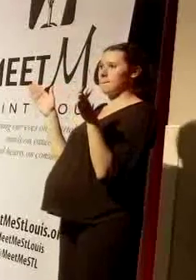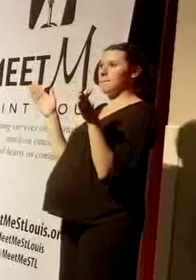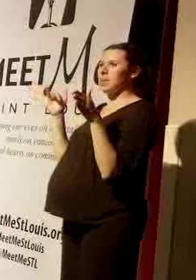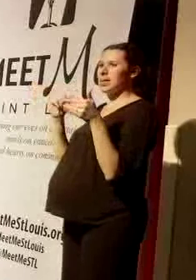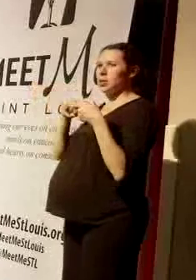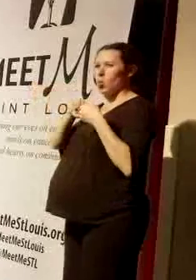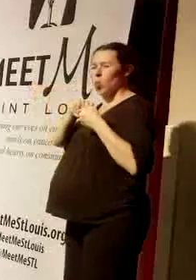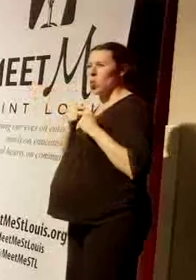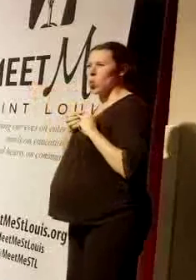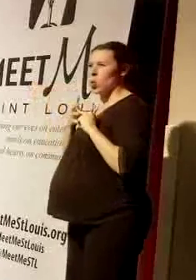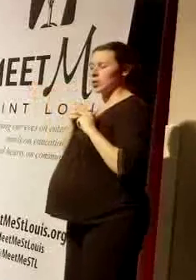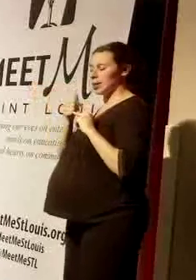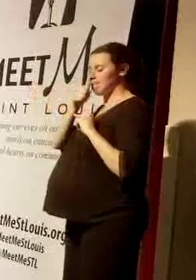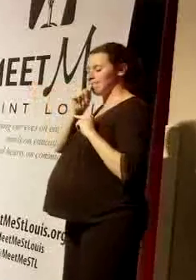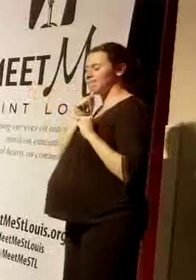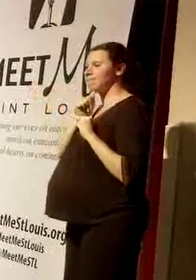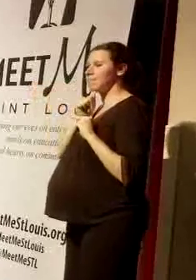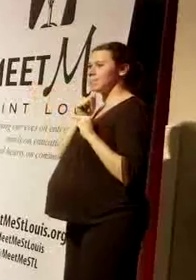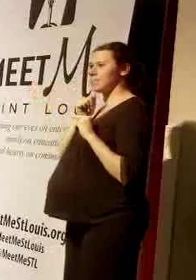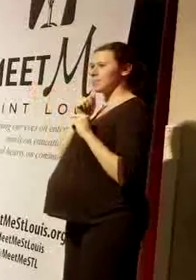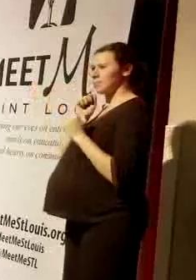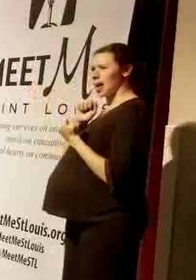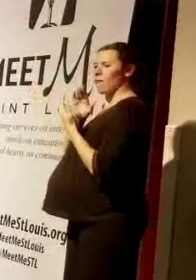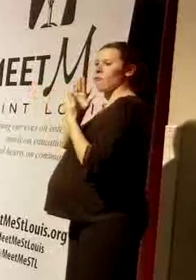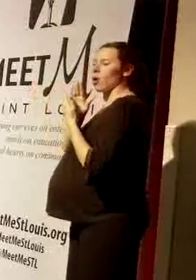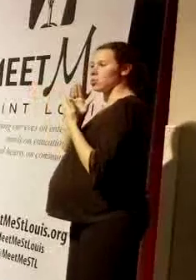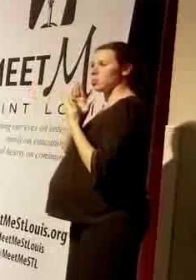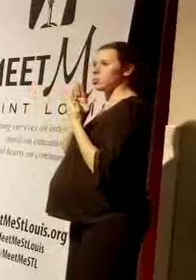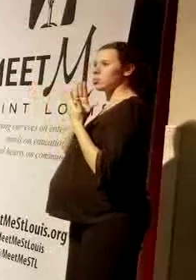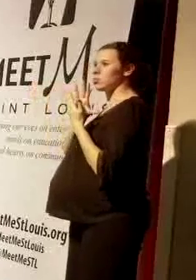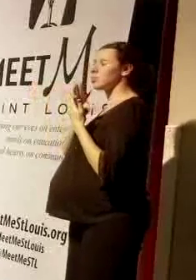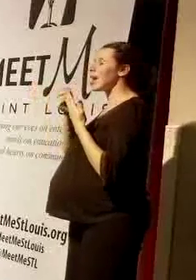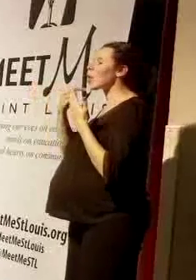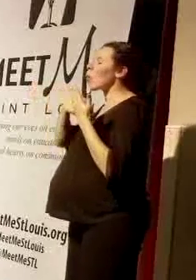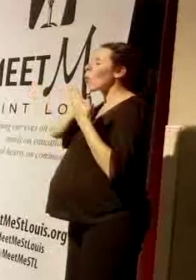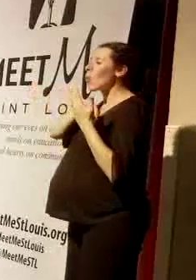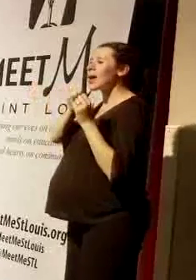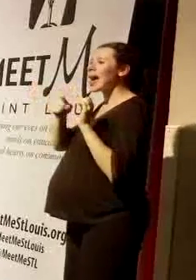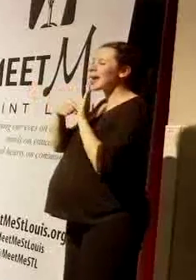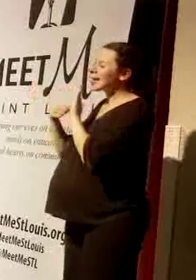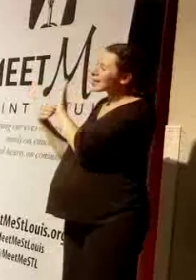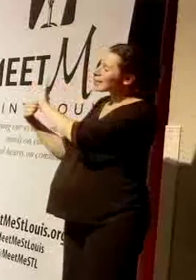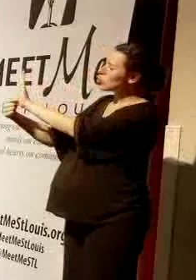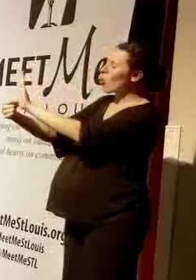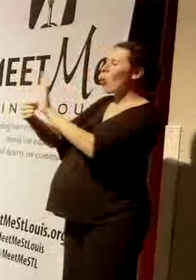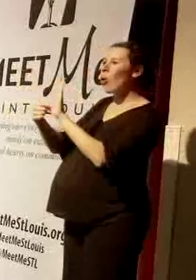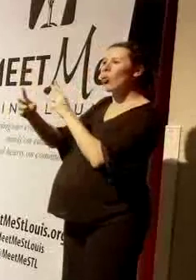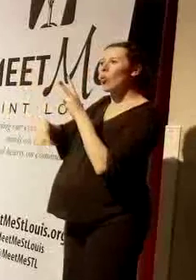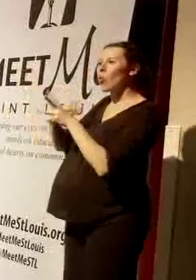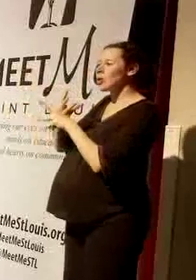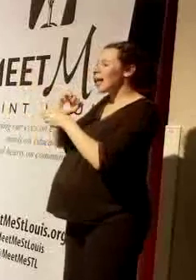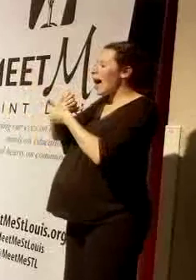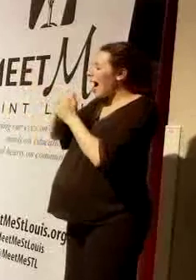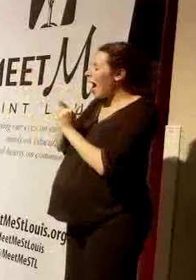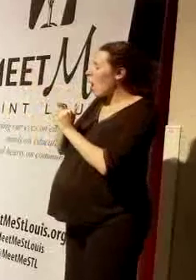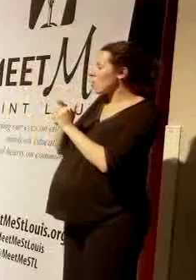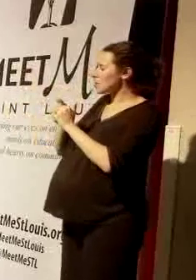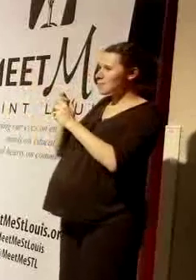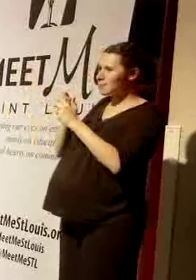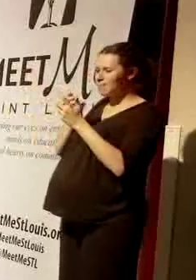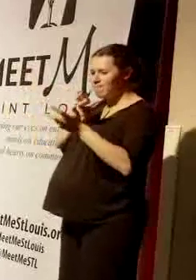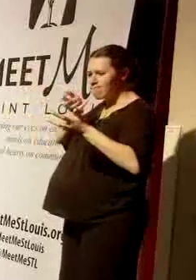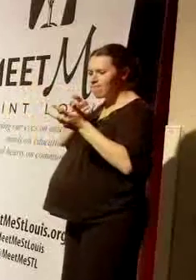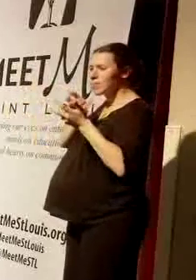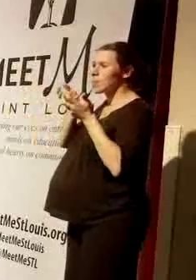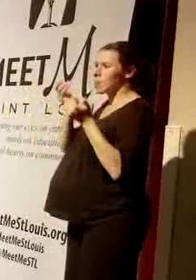and deal with them. And we can be the shining example for the rest of the world and how to deal with situations like that. That's why